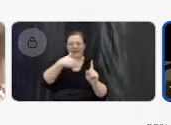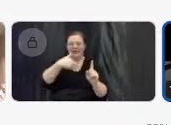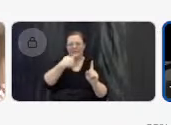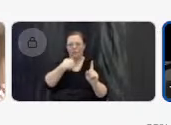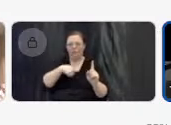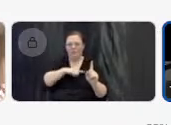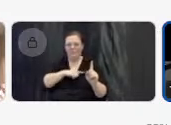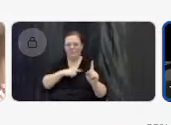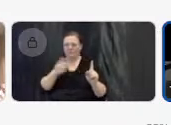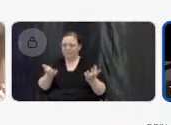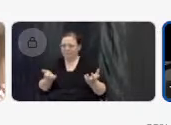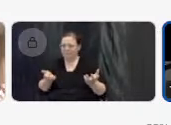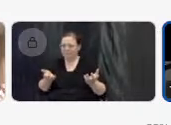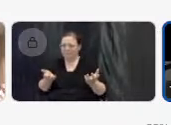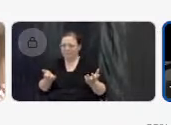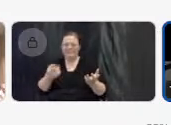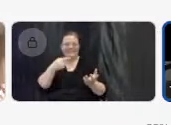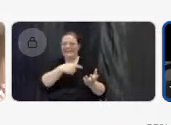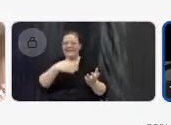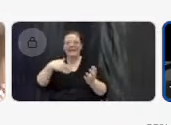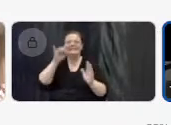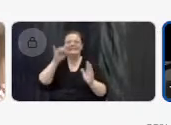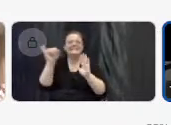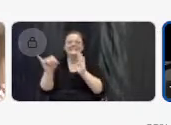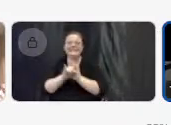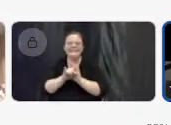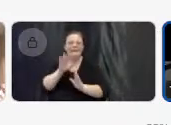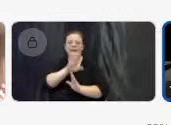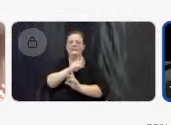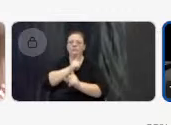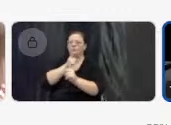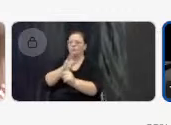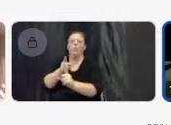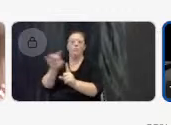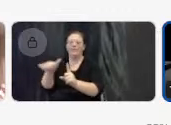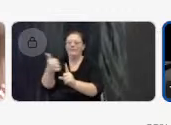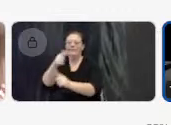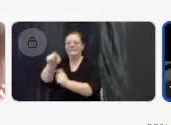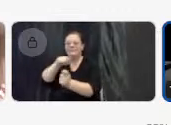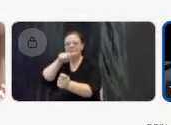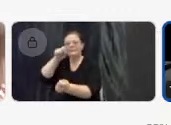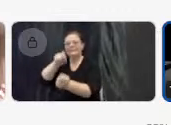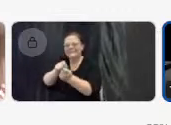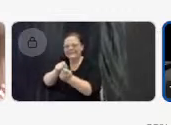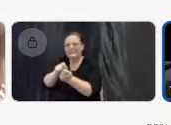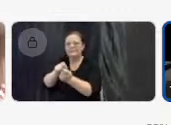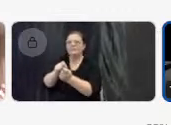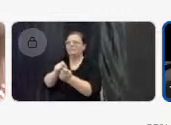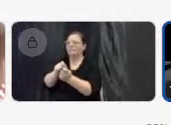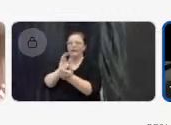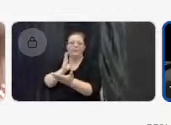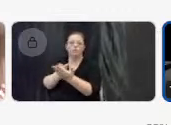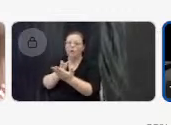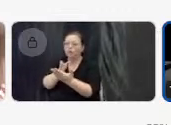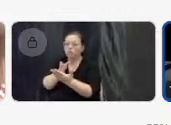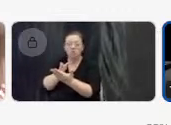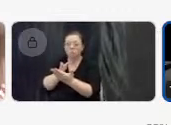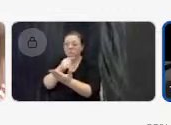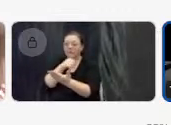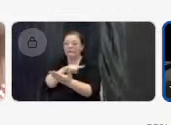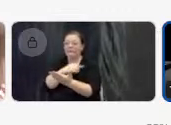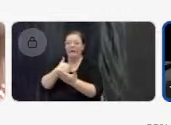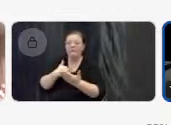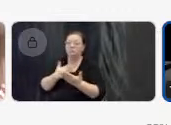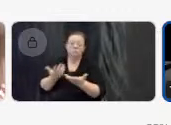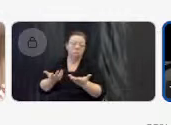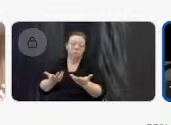you. He doesn't identify to you any specific objections that he